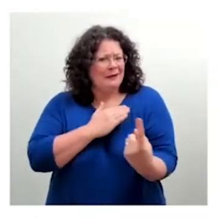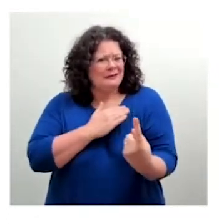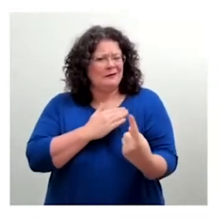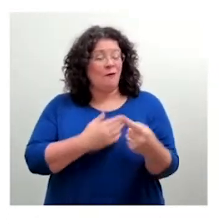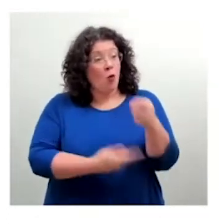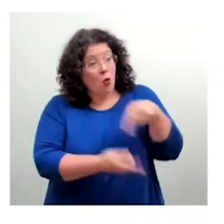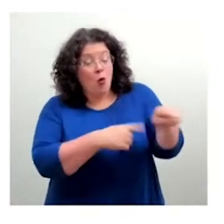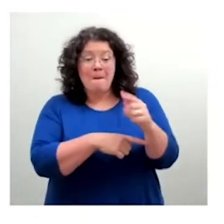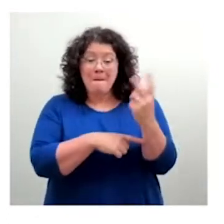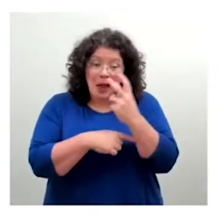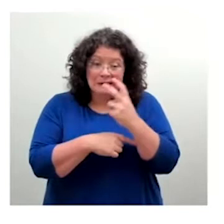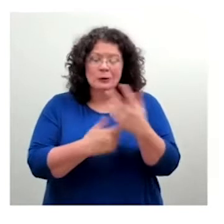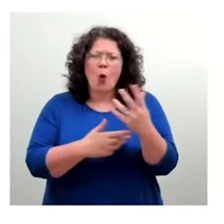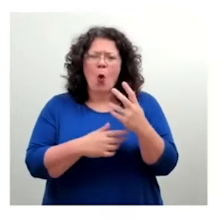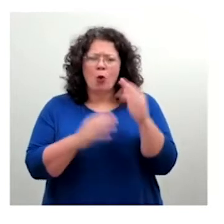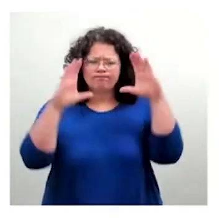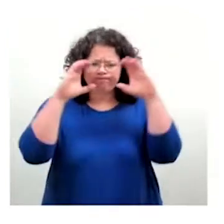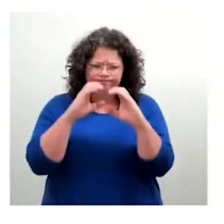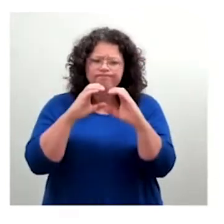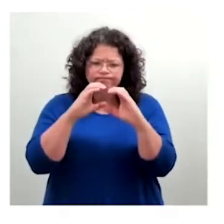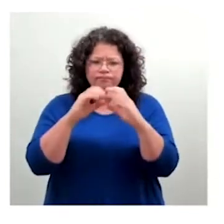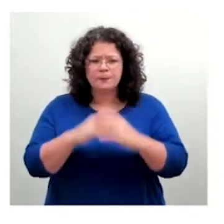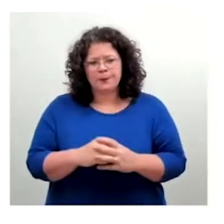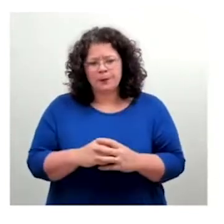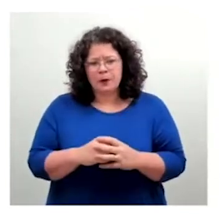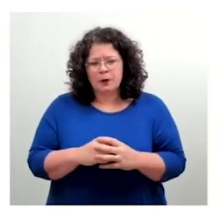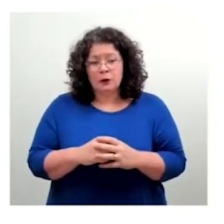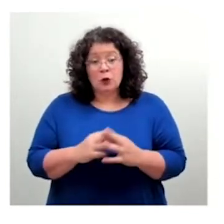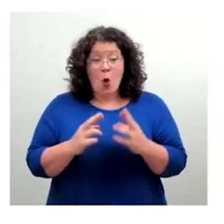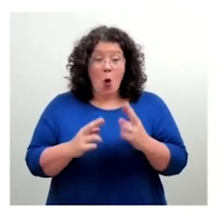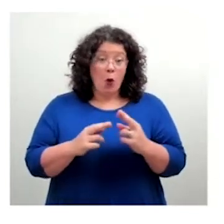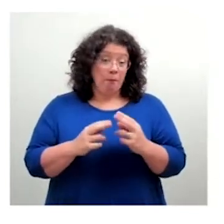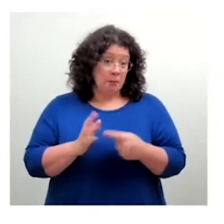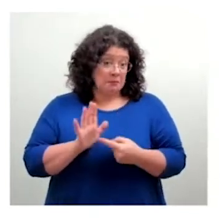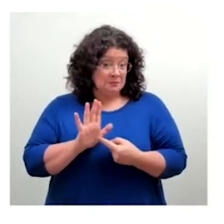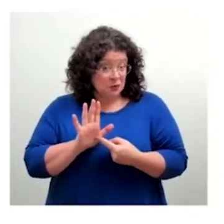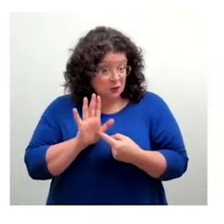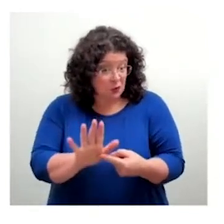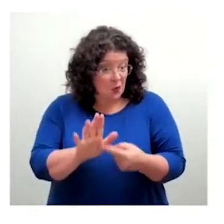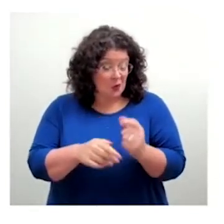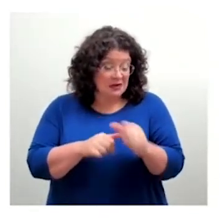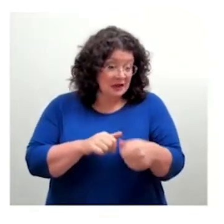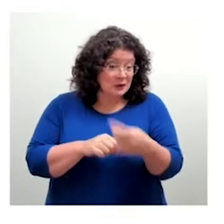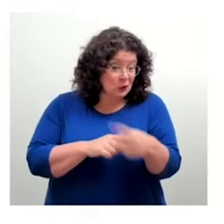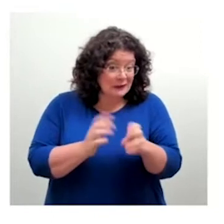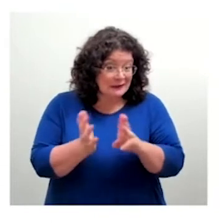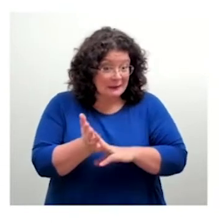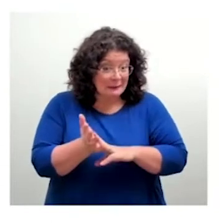the audio augmented reality experience that we create through its sort of innovative 3D spatial